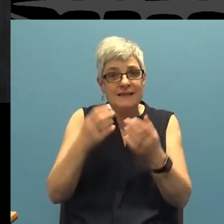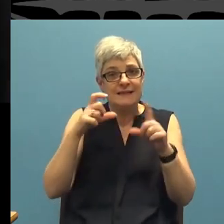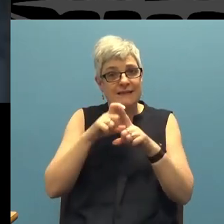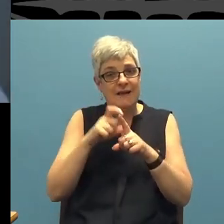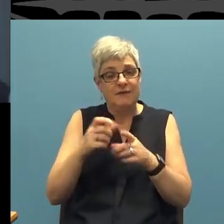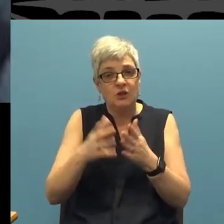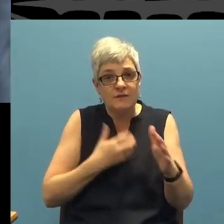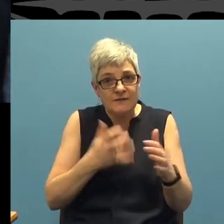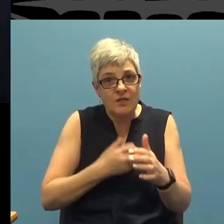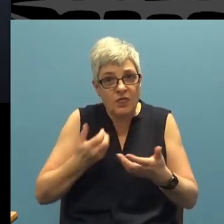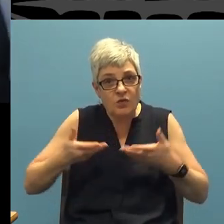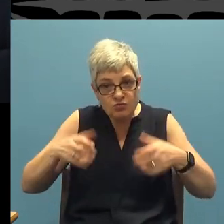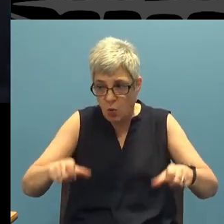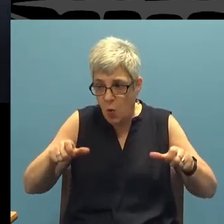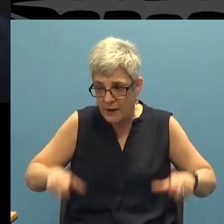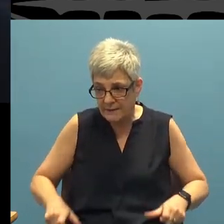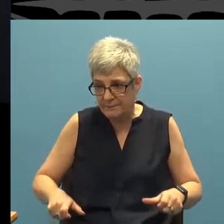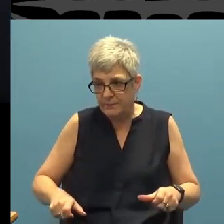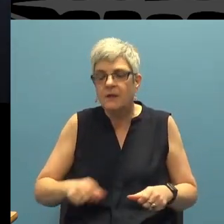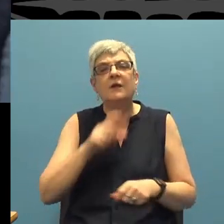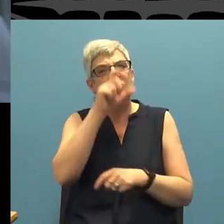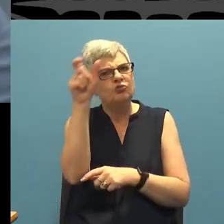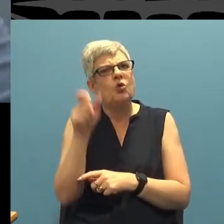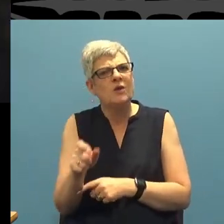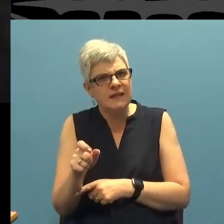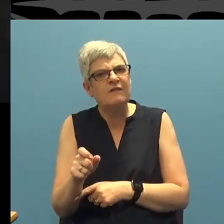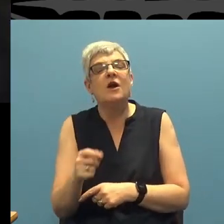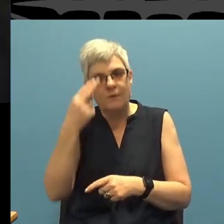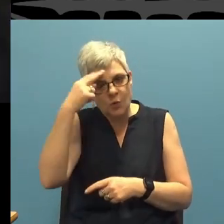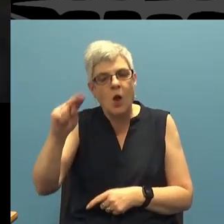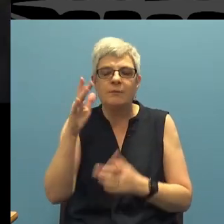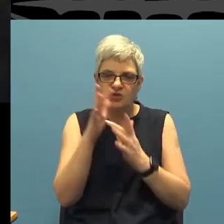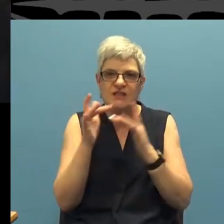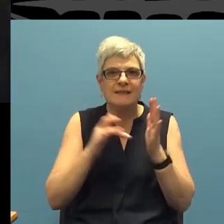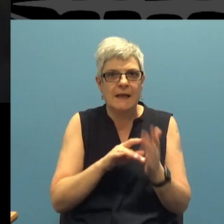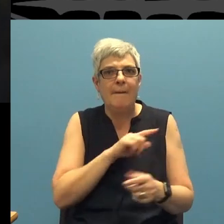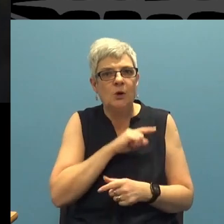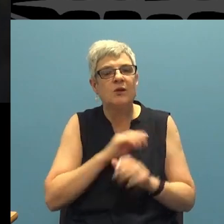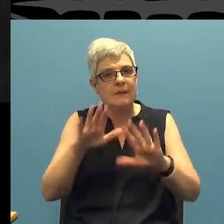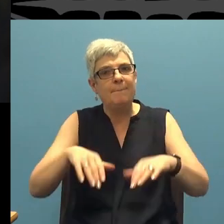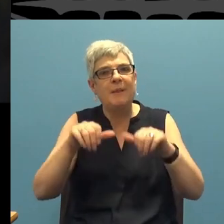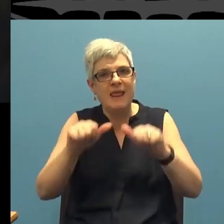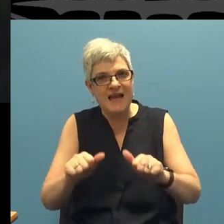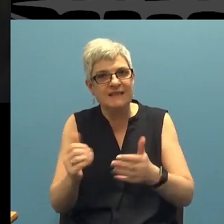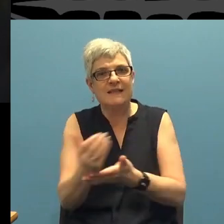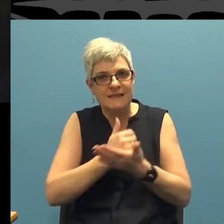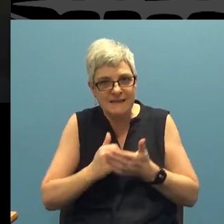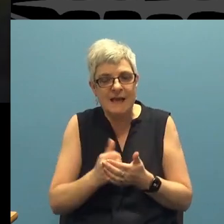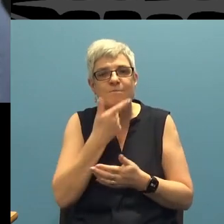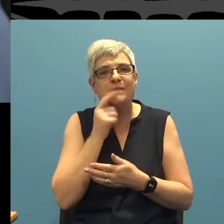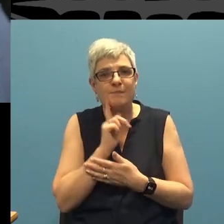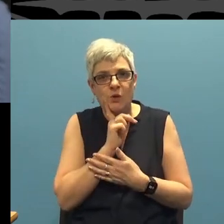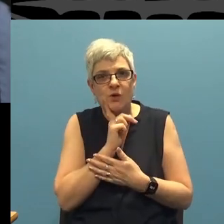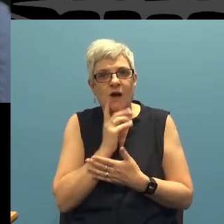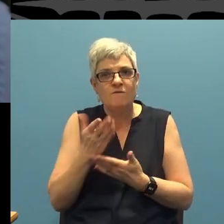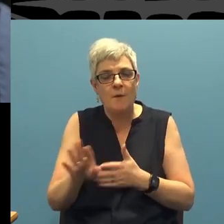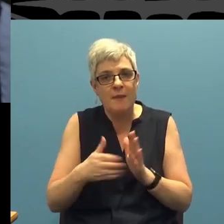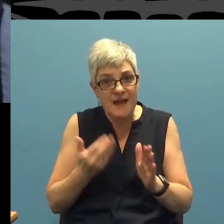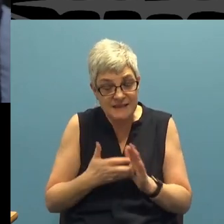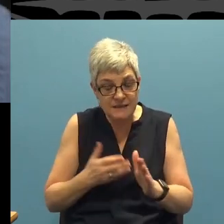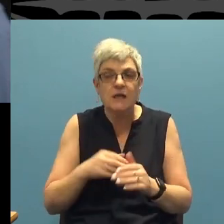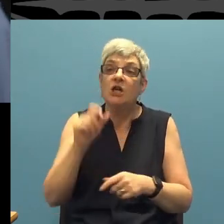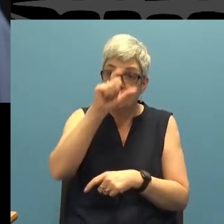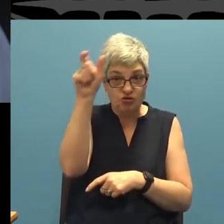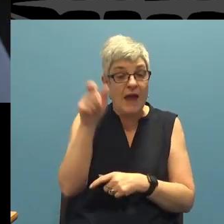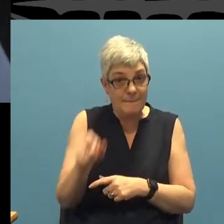without limit to Joseph. Call him Jesus, he really will bless, cause he came to save people from all their mess. To the shepherds, he's here